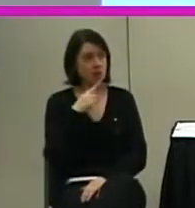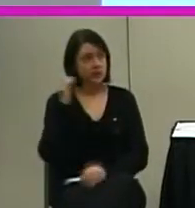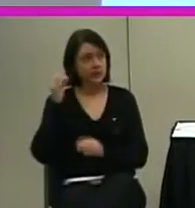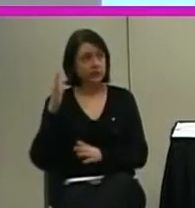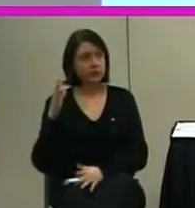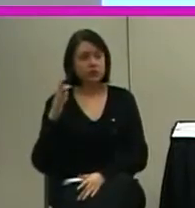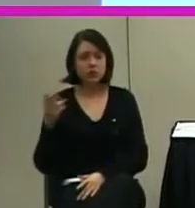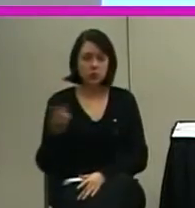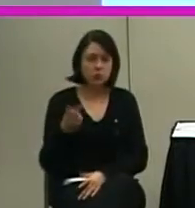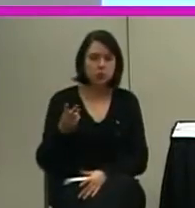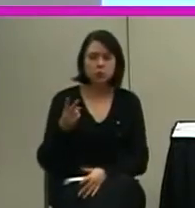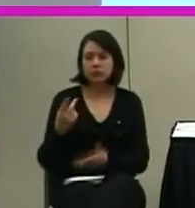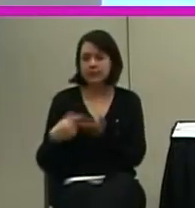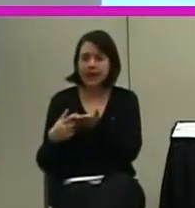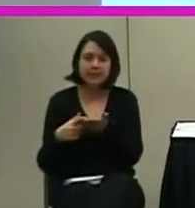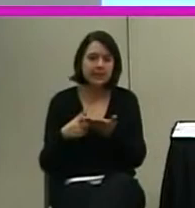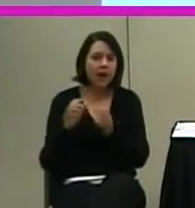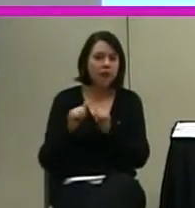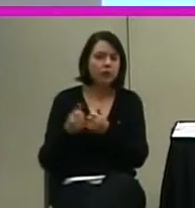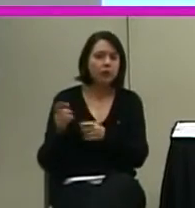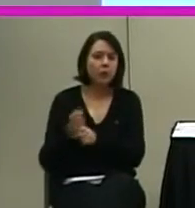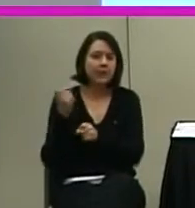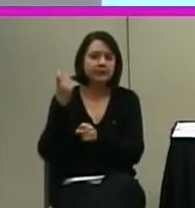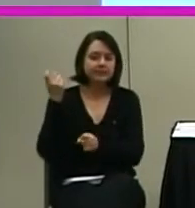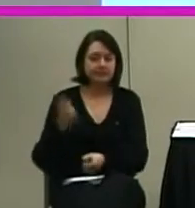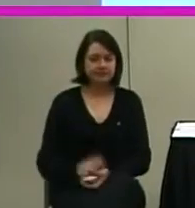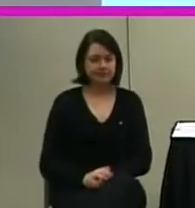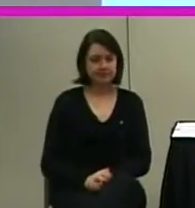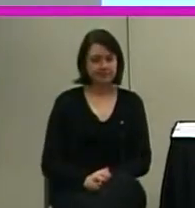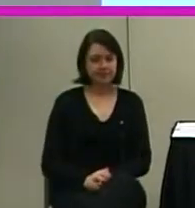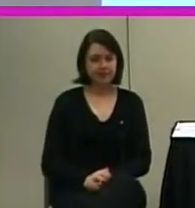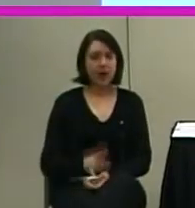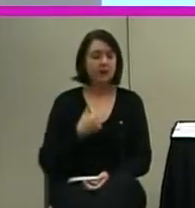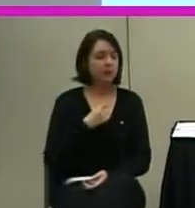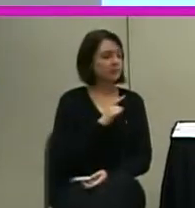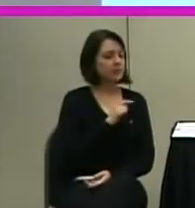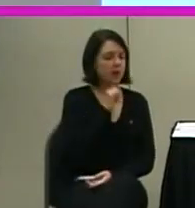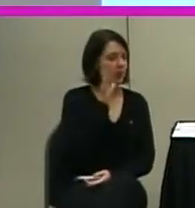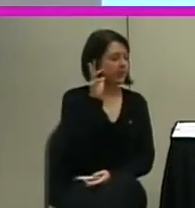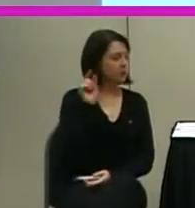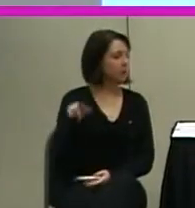You guys talk together and figure out what you're going to do to win. I'll go over here, I'll listen.